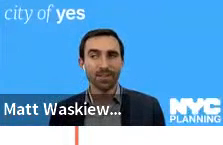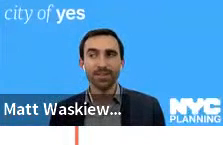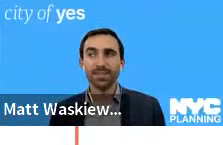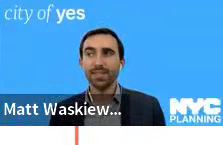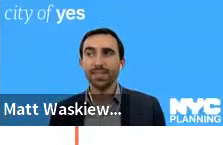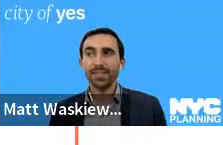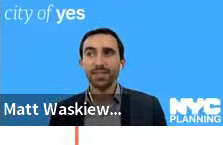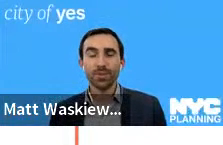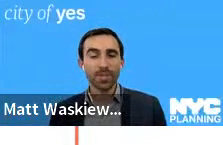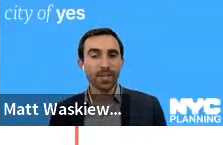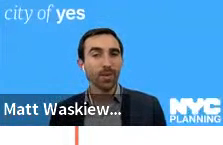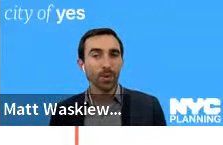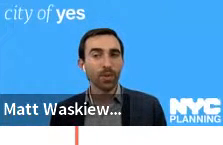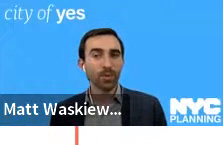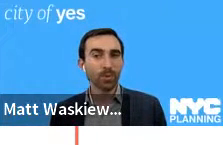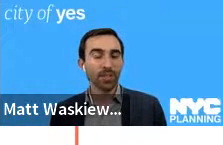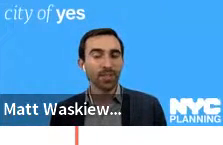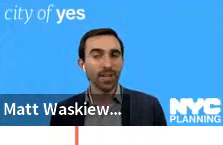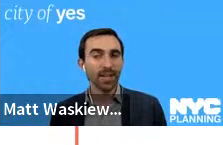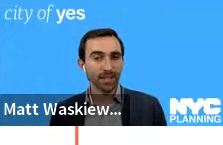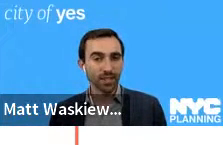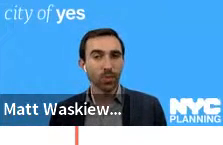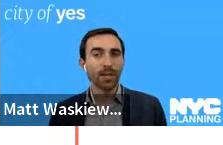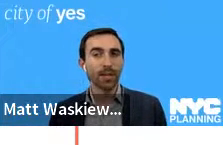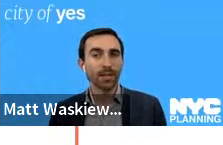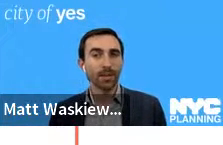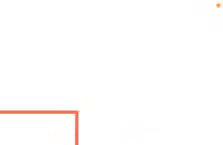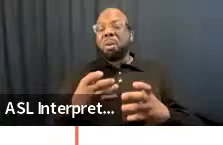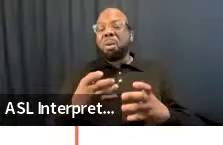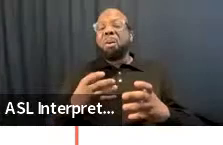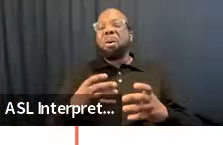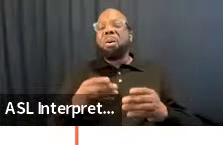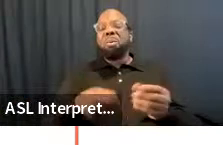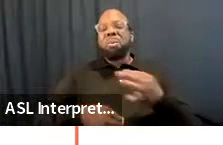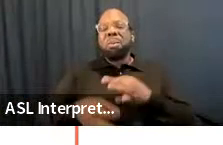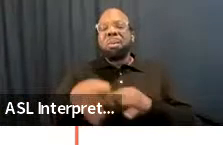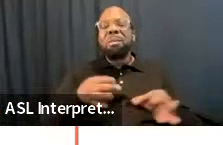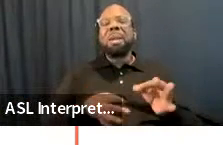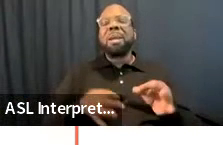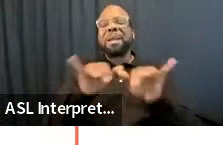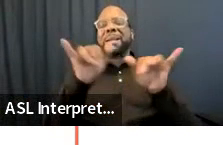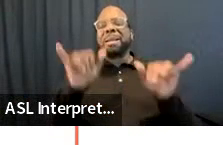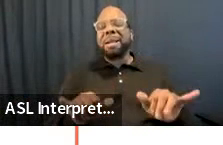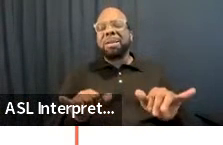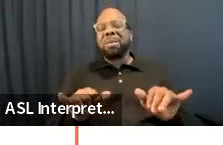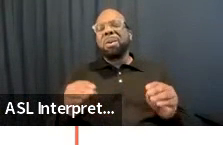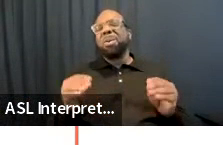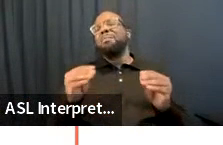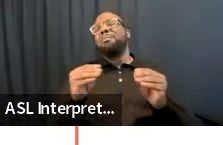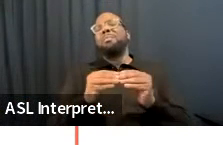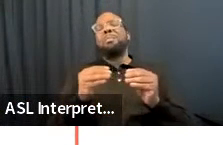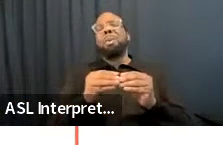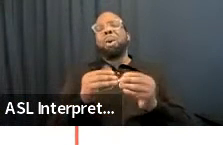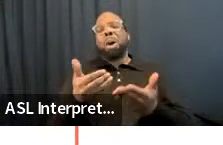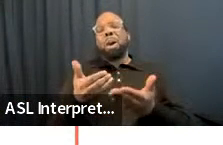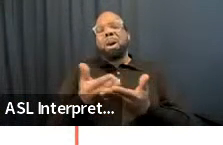can locate. And so today we want to replace that antiquated and ambiguous system with something that's a lot more